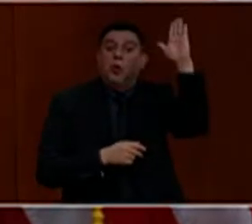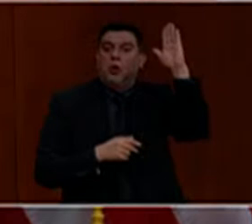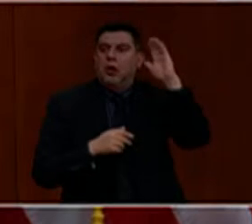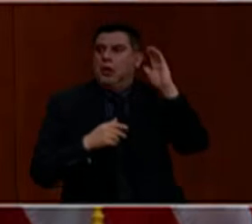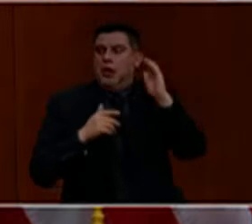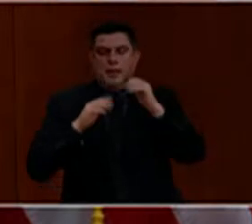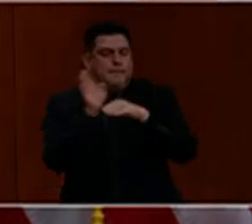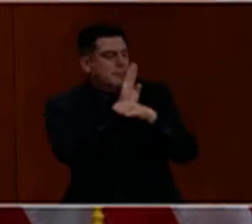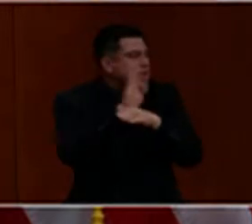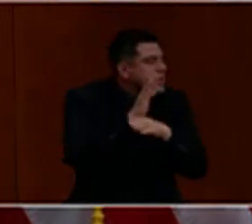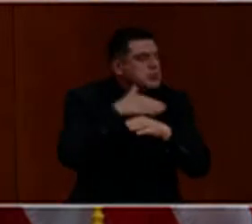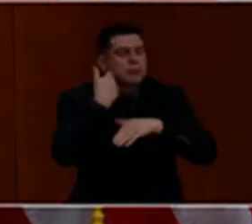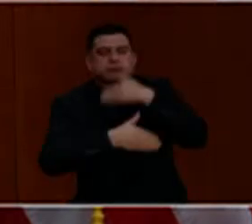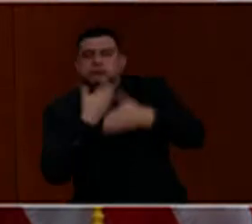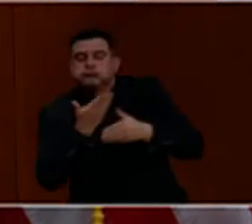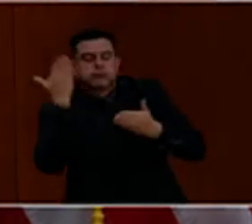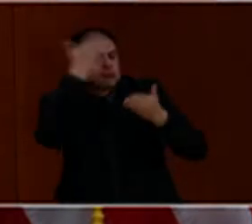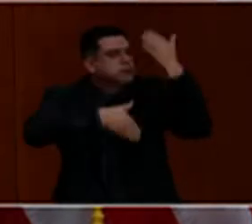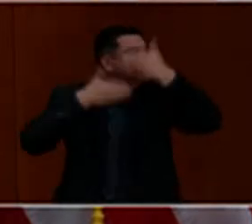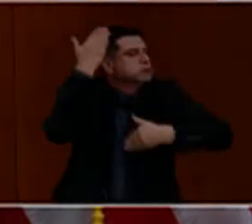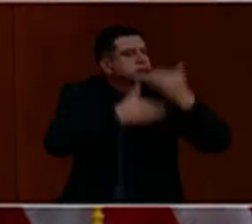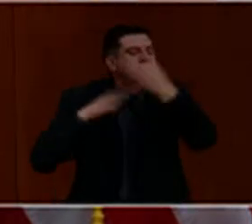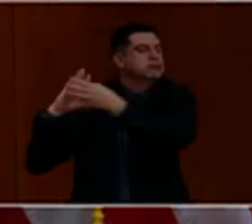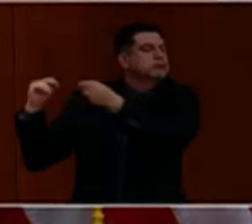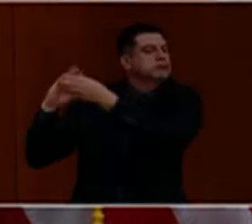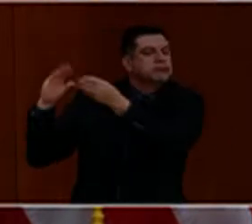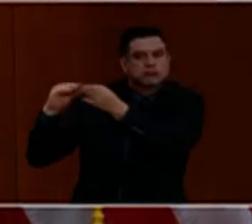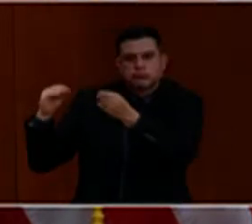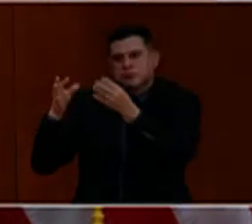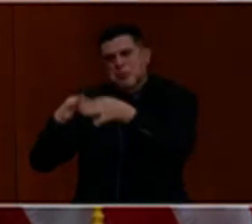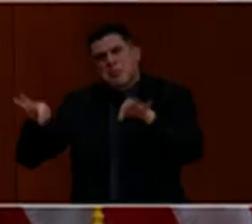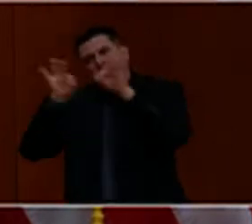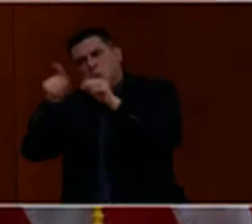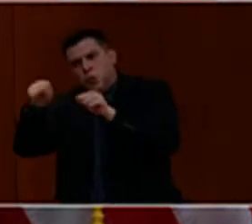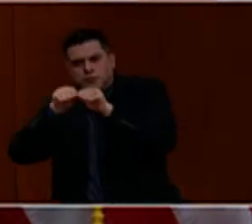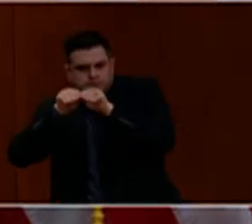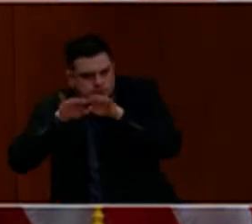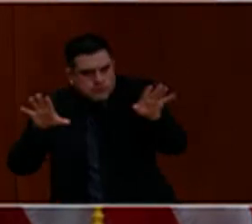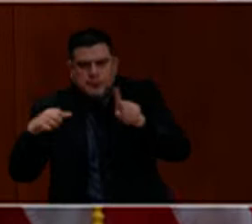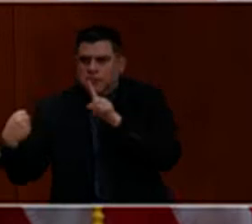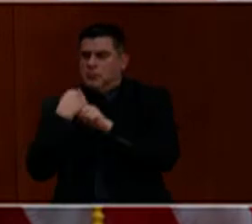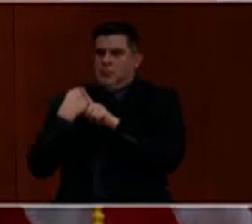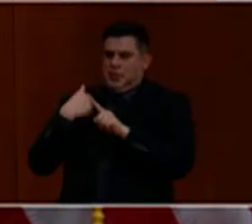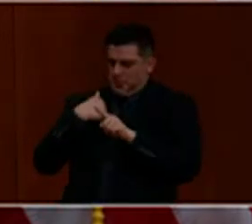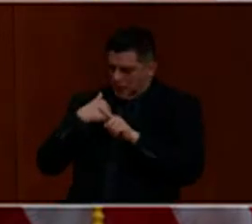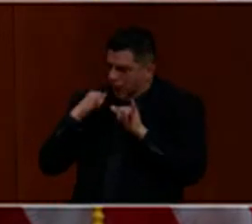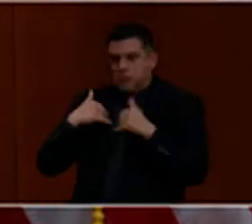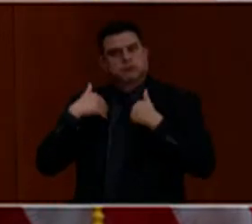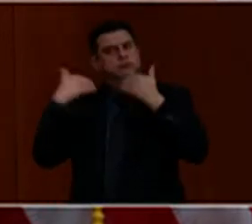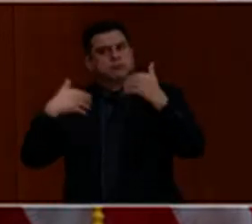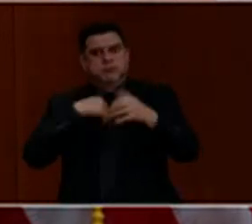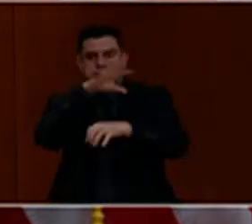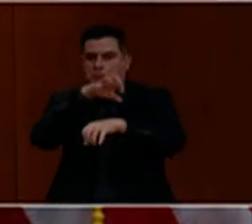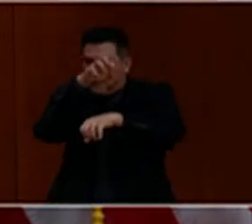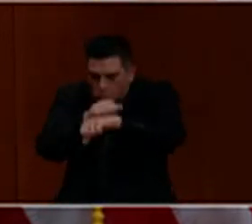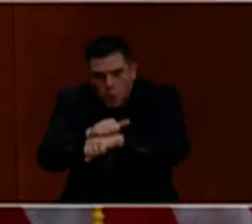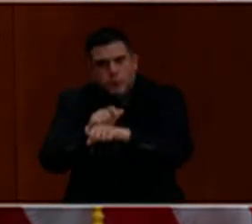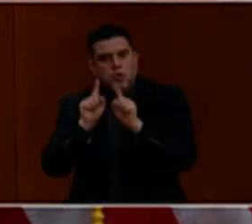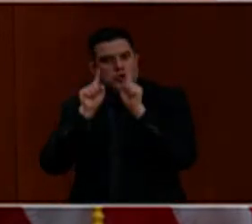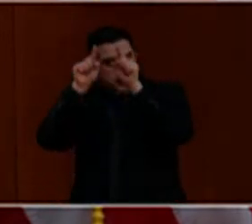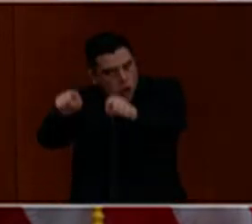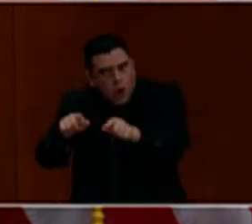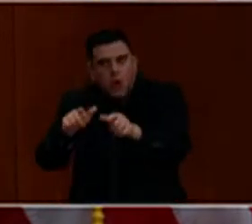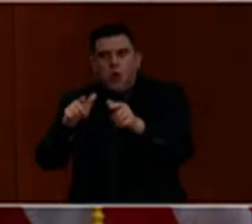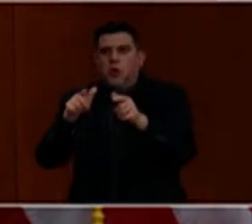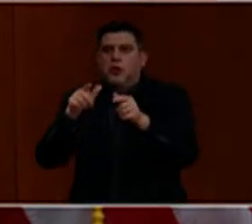And so maybe this resonates and people decide, you know, to come do that. Thank the First Lady, too, for all she's done.